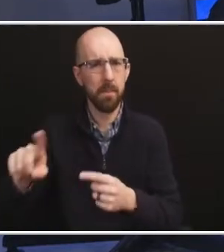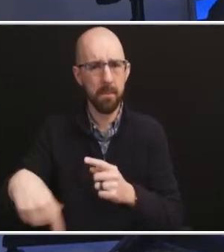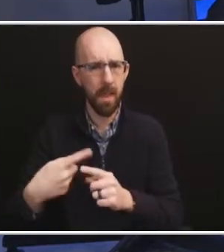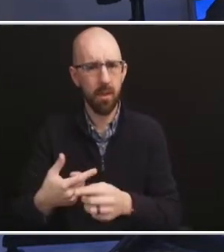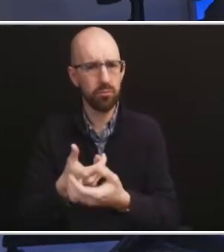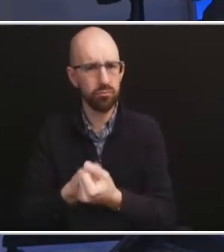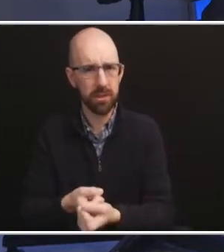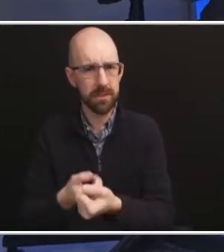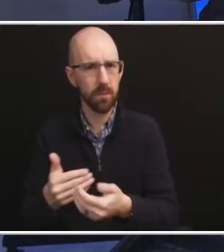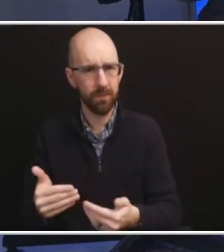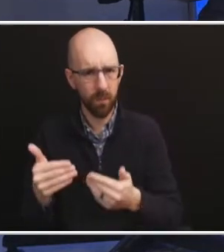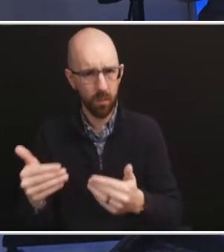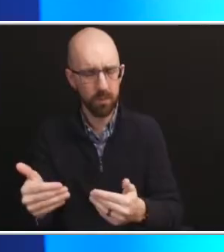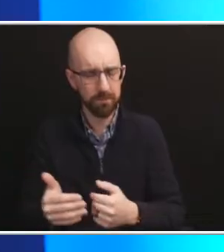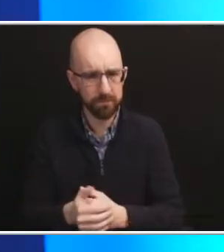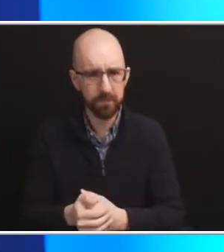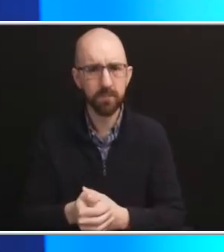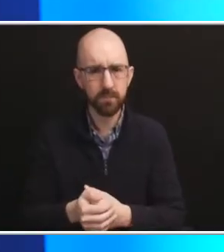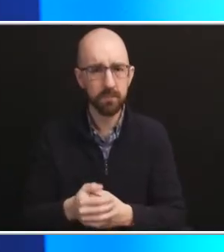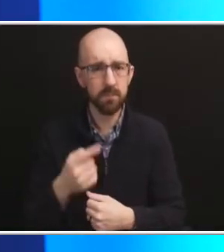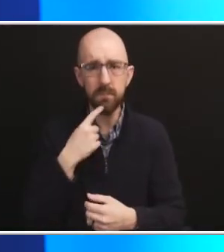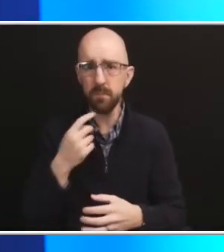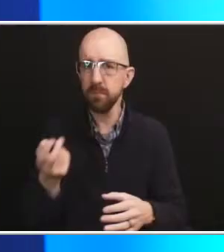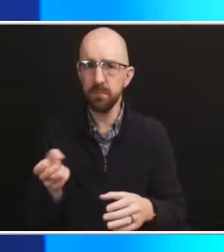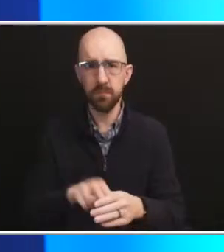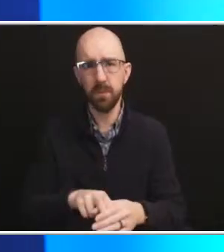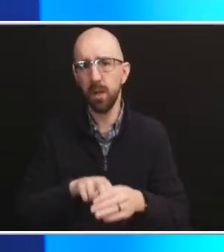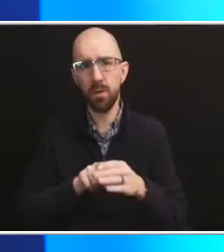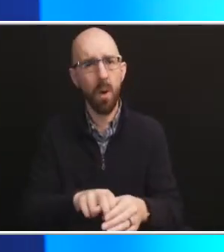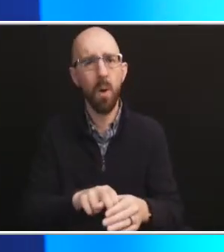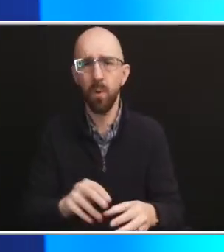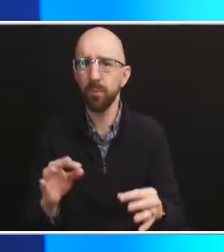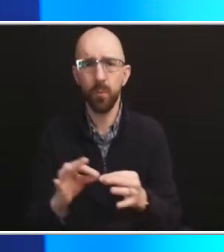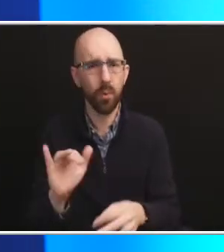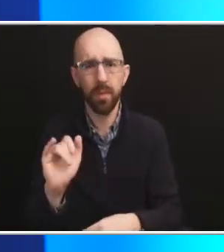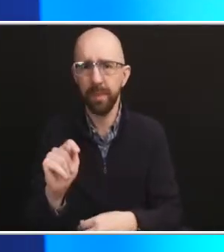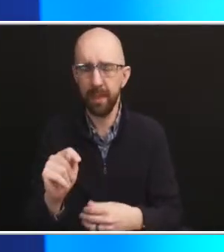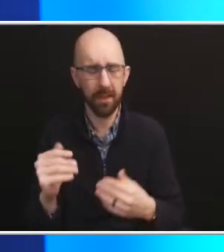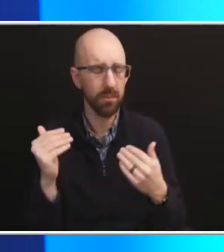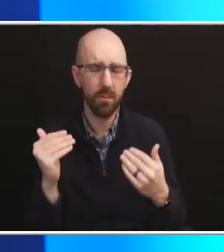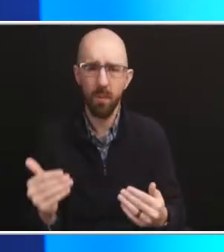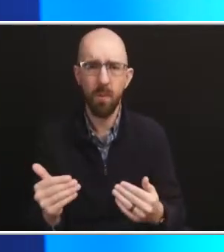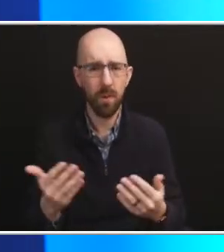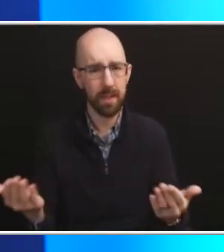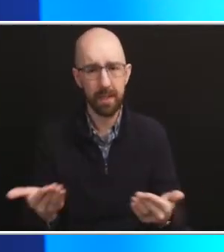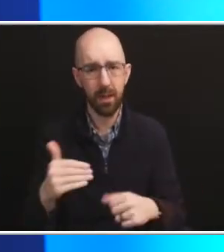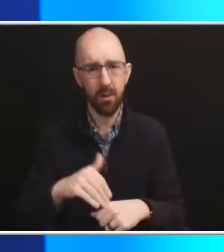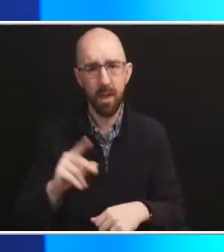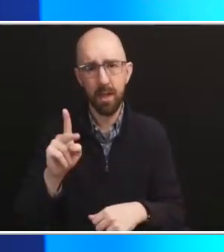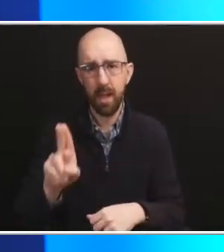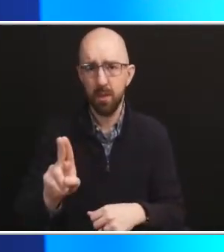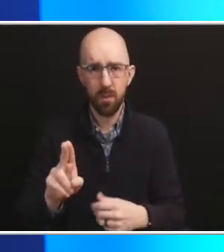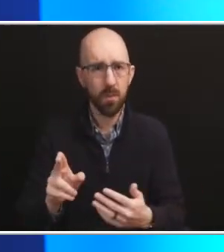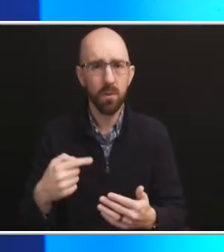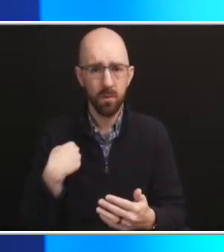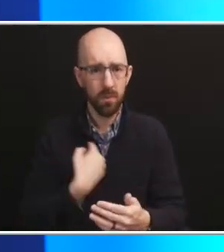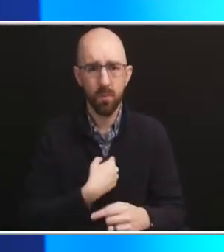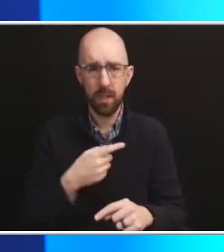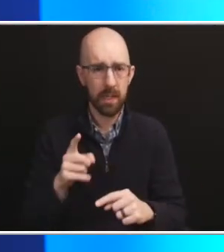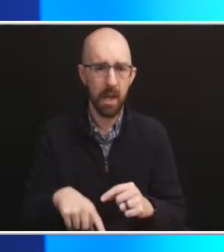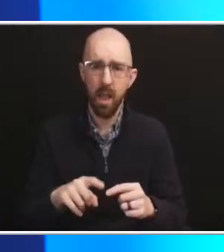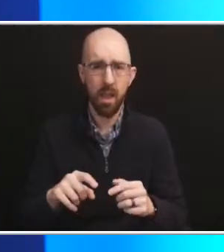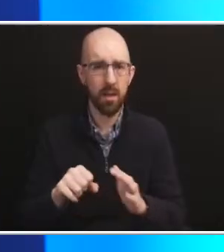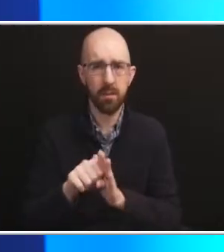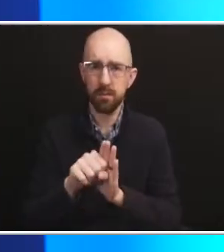forward? I would say get in the car and go. It's worth it, especially here at KU. We cannot say